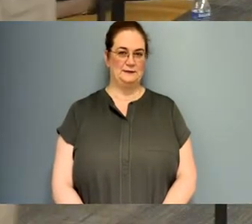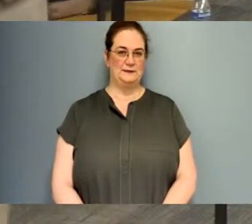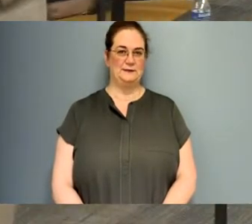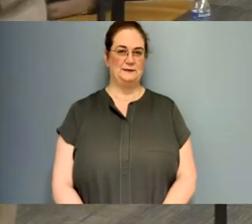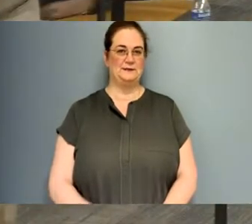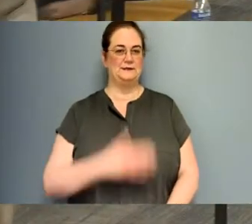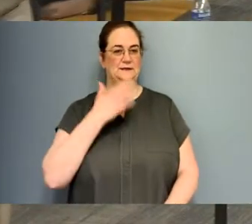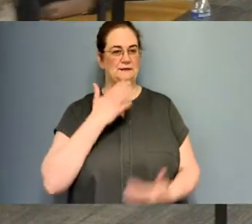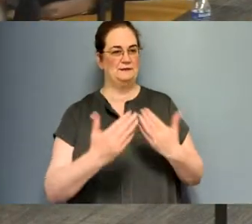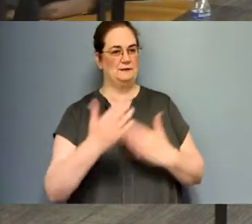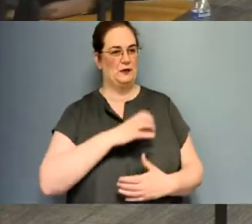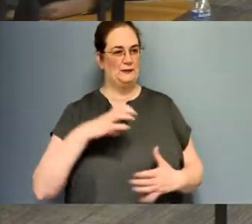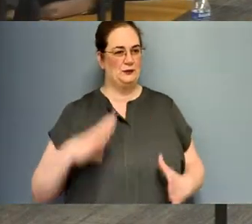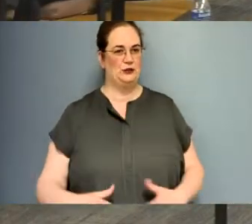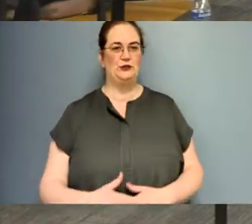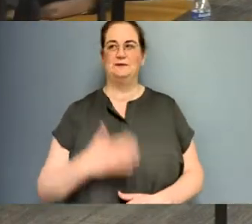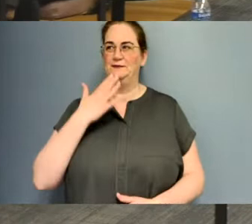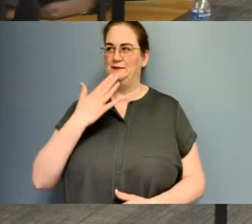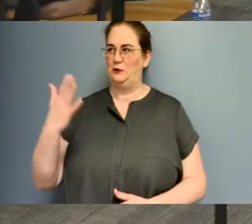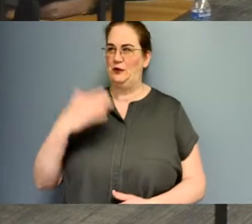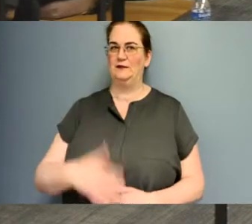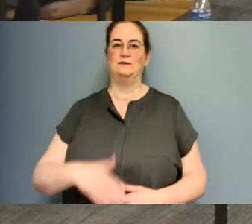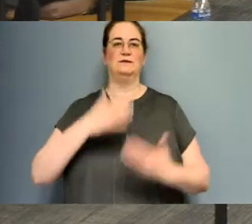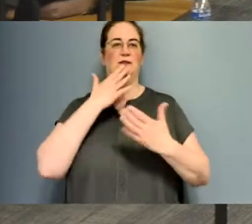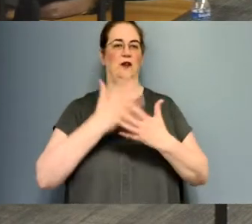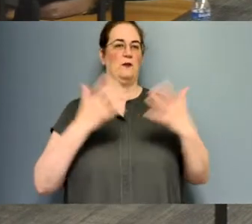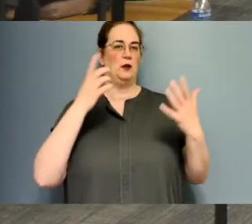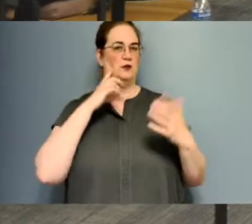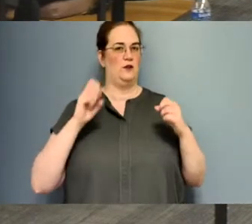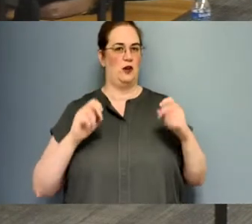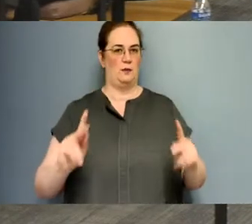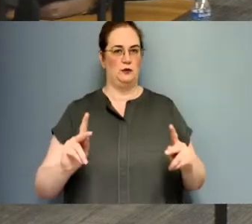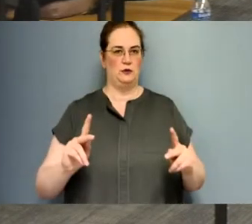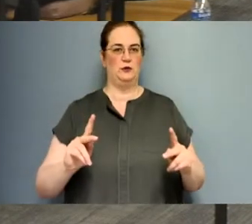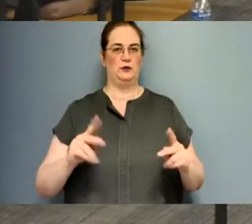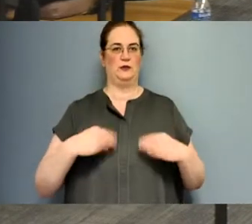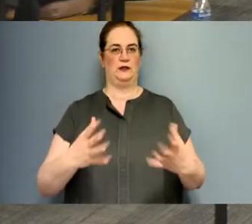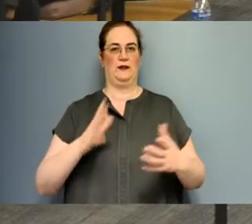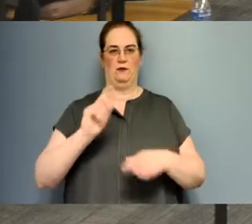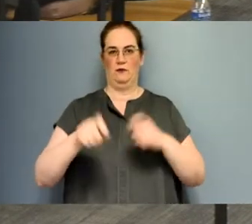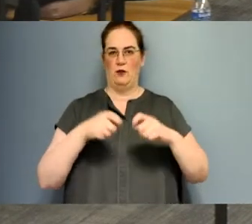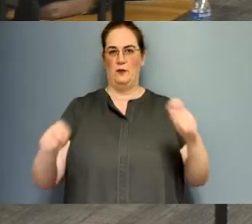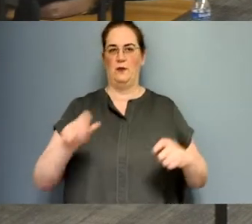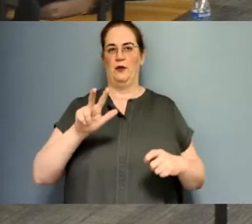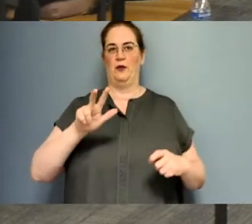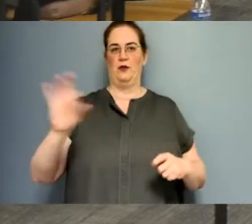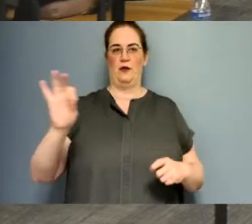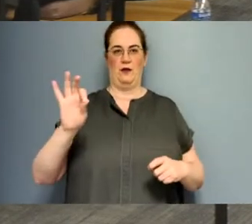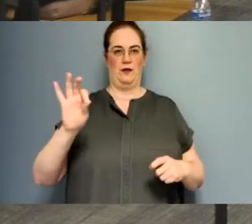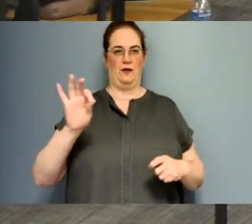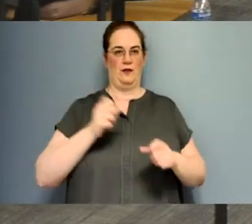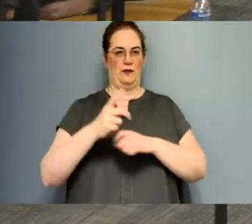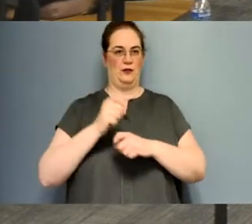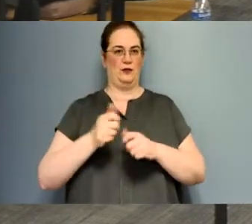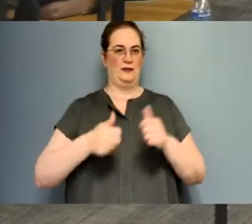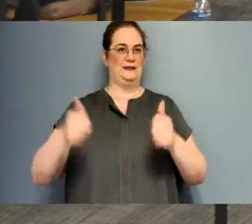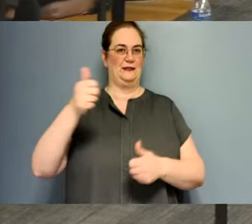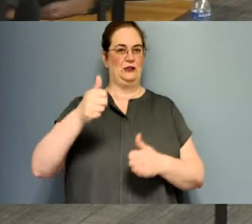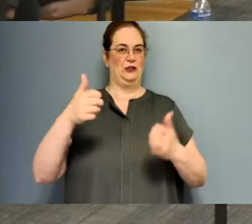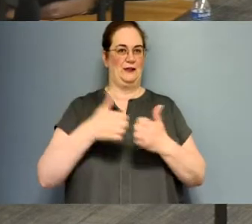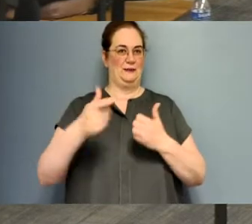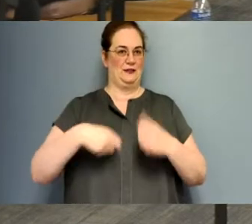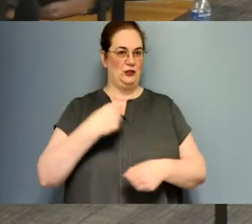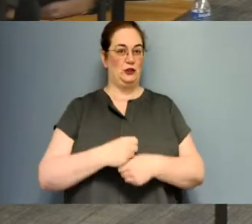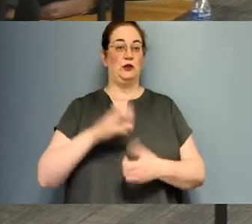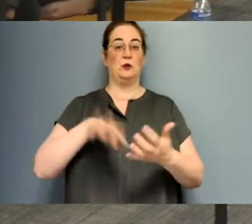Morning, Commissioners. Morning. Morning. Thank you very much for the opportunity to give a wrap-up of the 39th Annual Senior Games this year. They